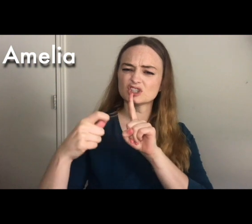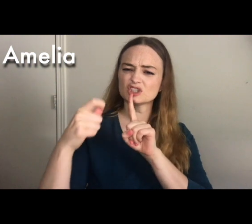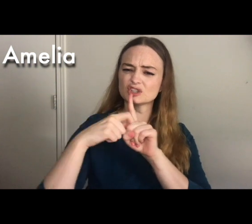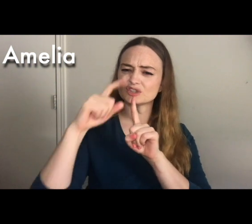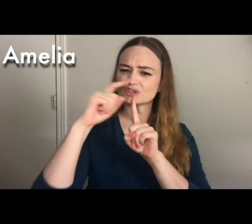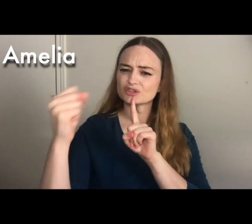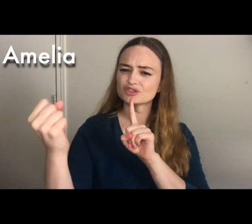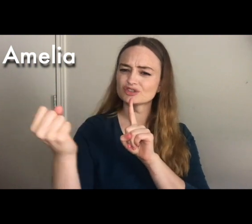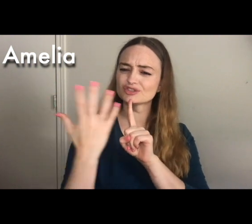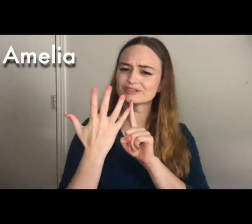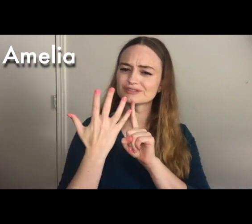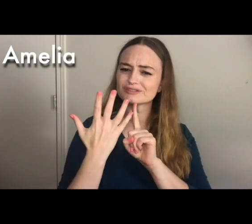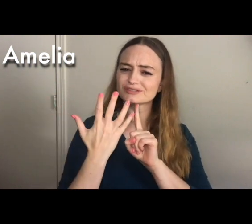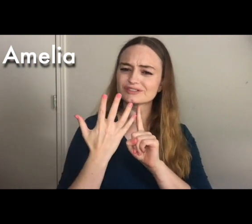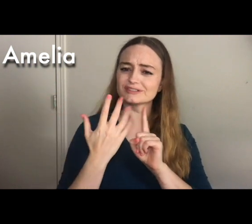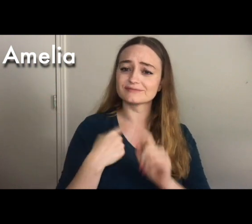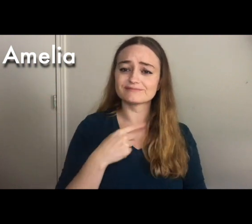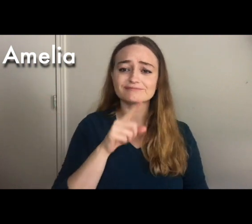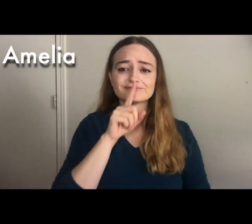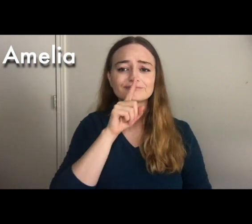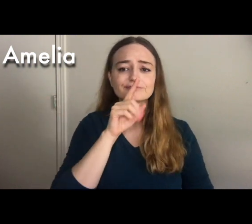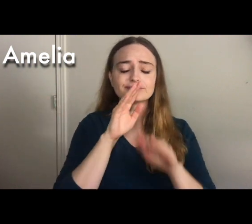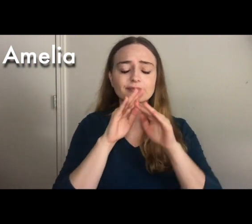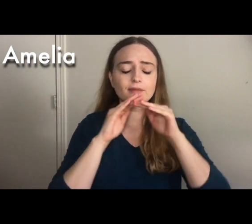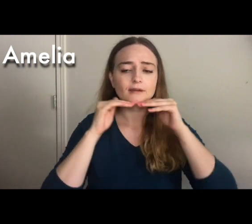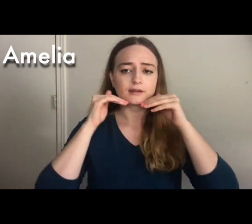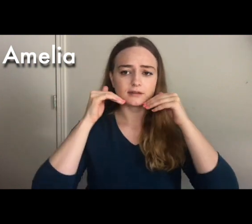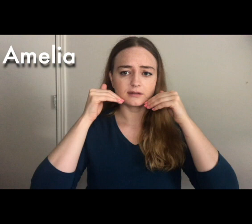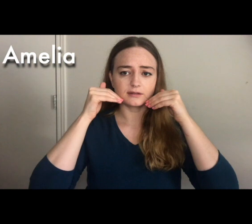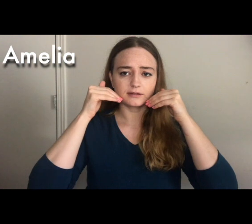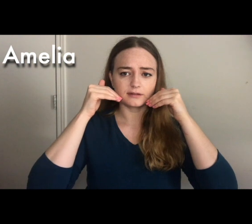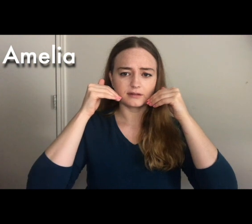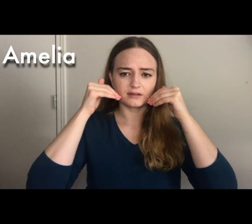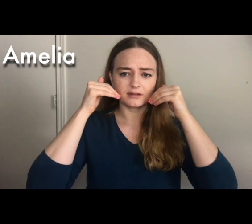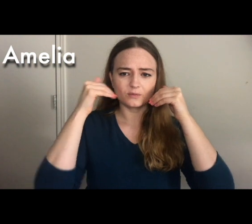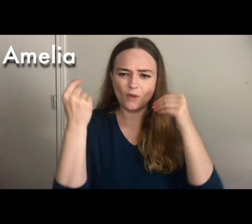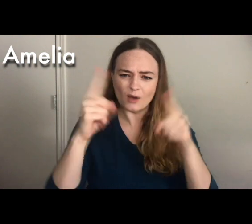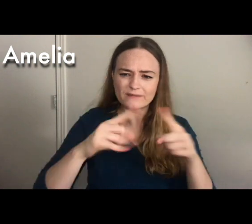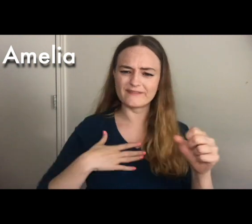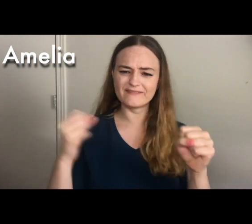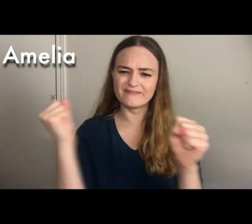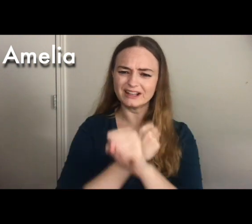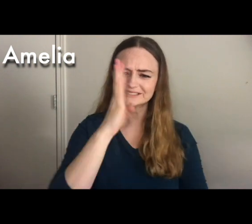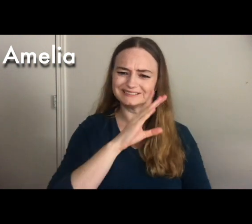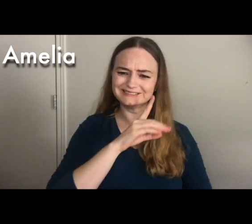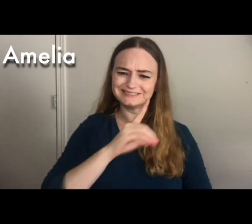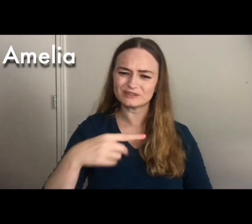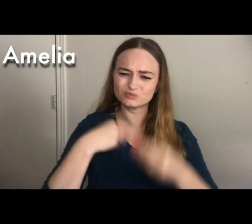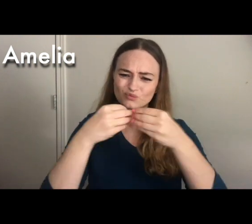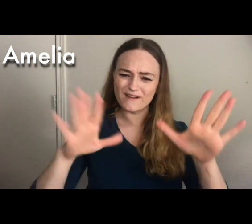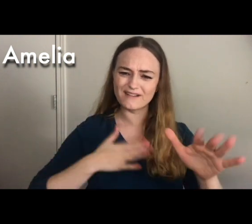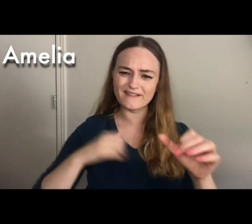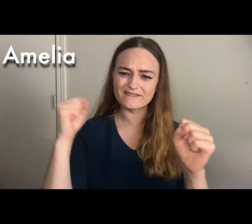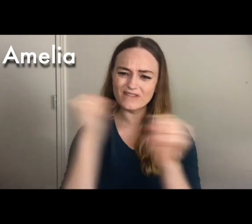them pick, kick, cut, and nudge me. I smile as the bastards bite. What happened to my